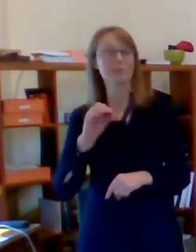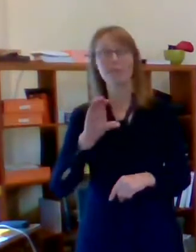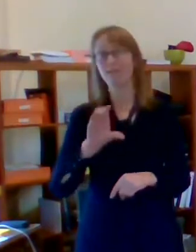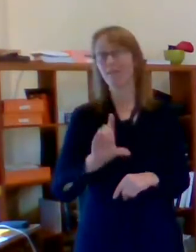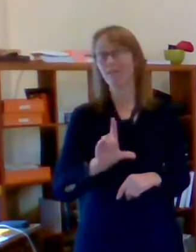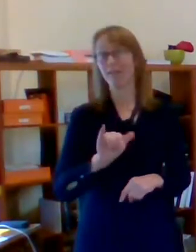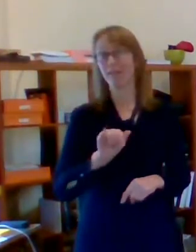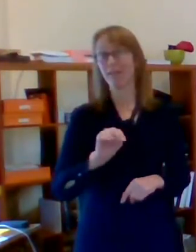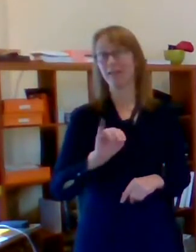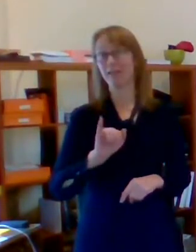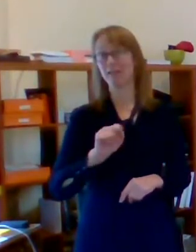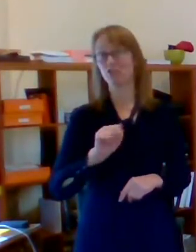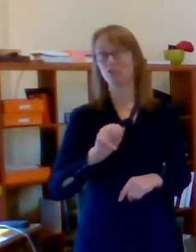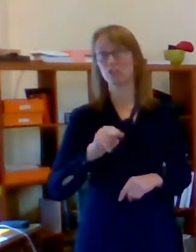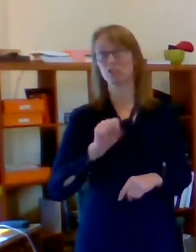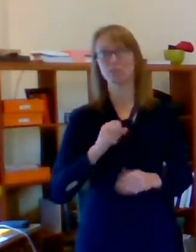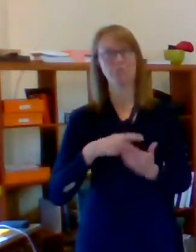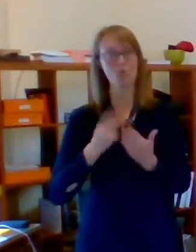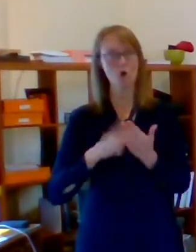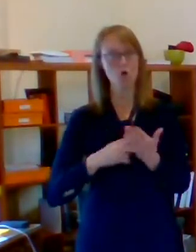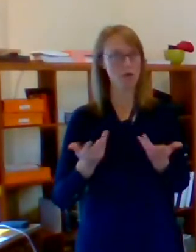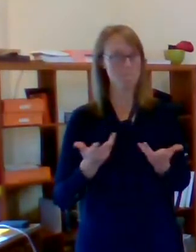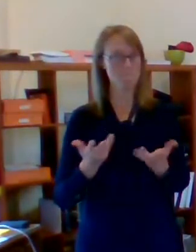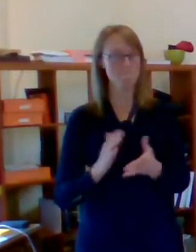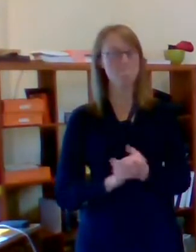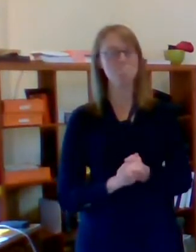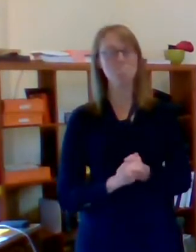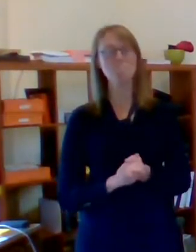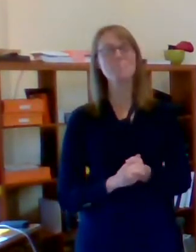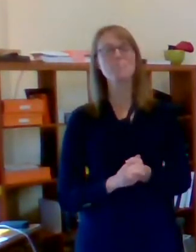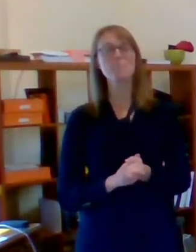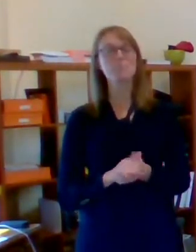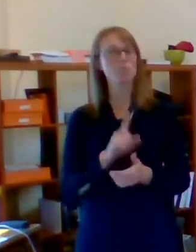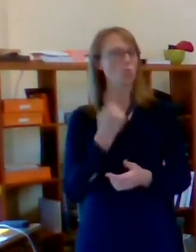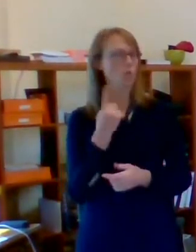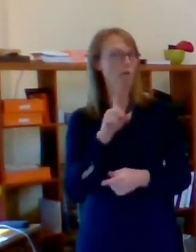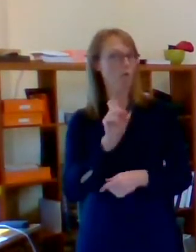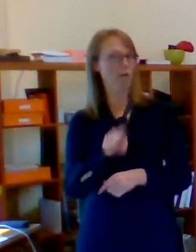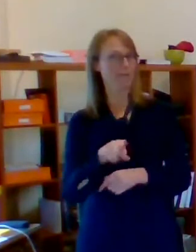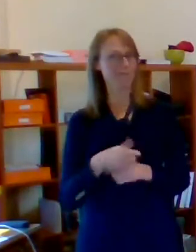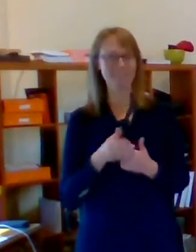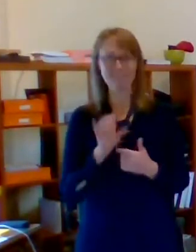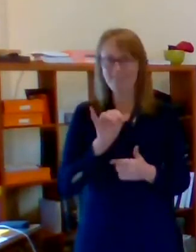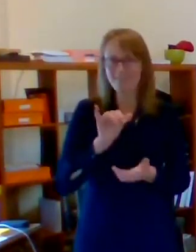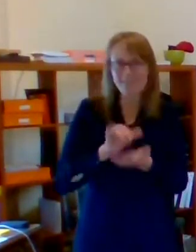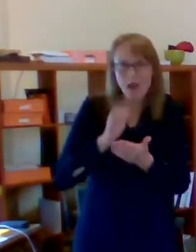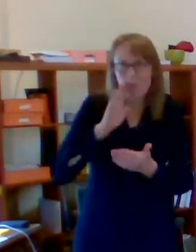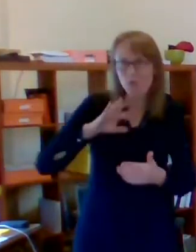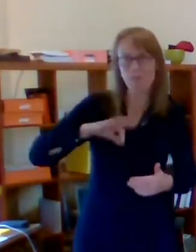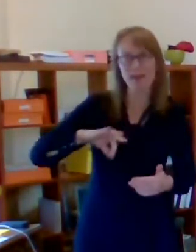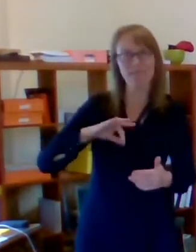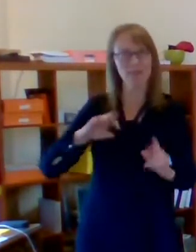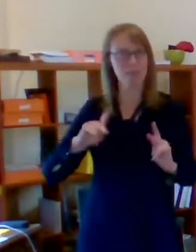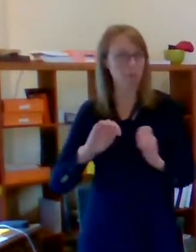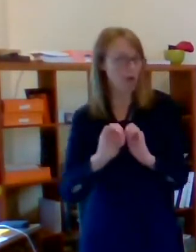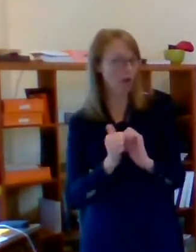Mm-hmm. What are your thoughts on how it will benefit people in the city, people who call 911, people who need help?